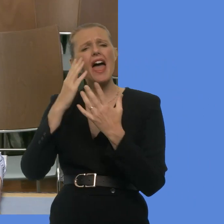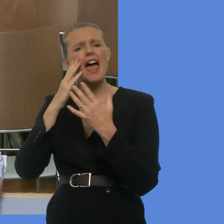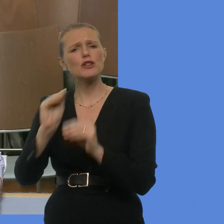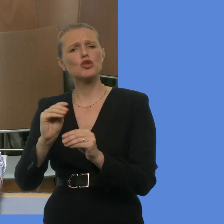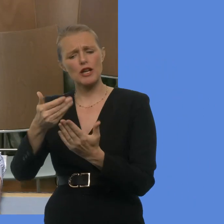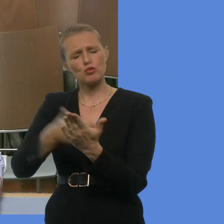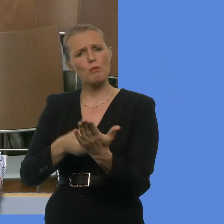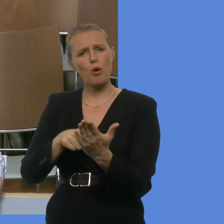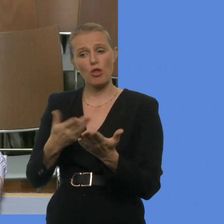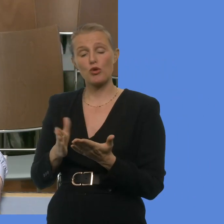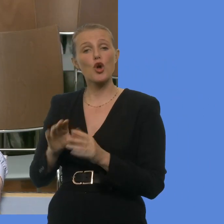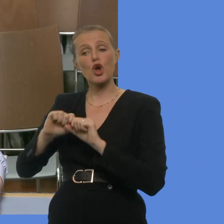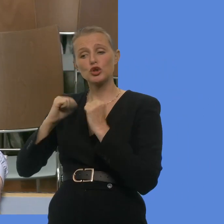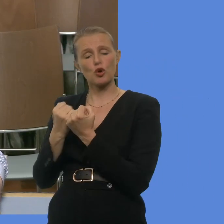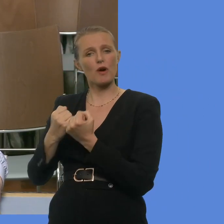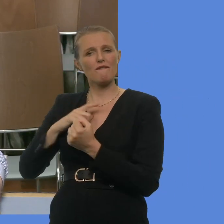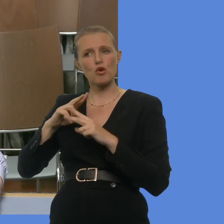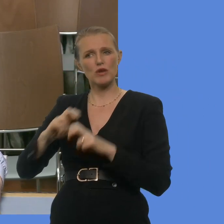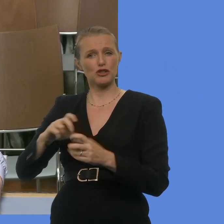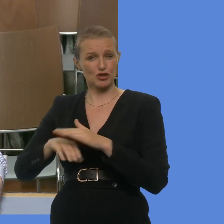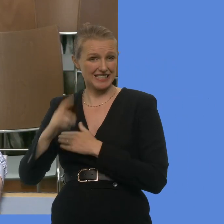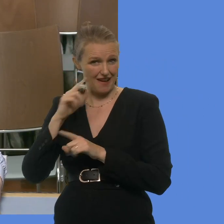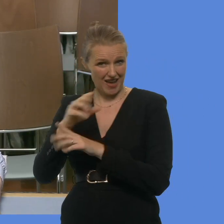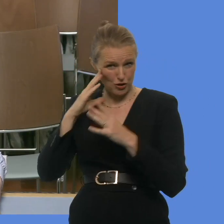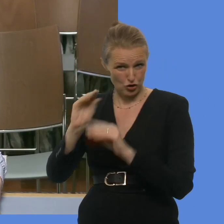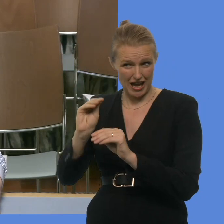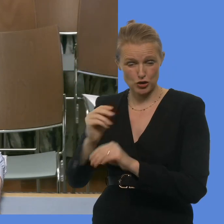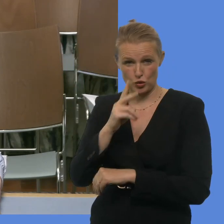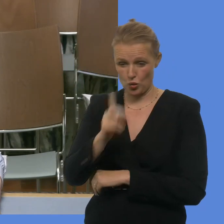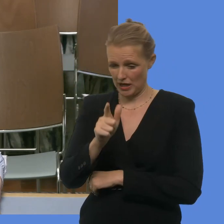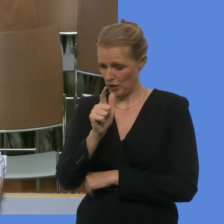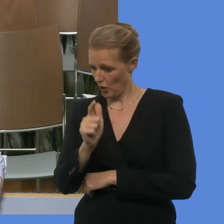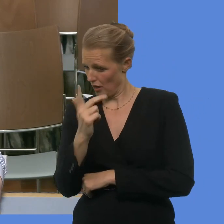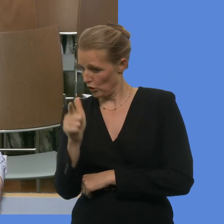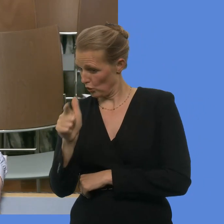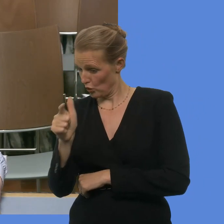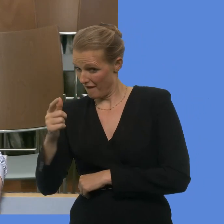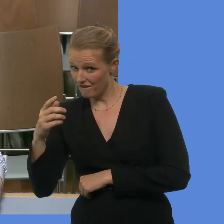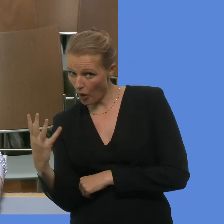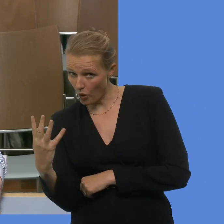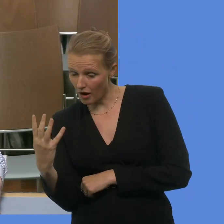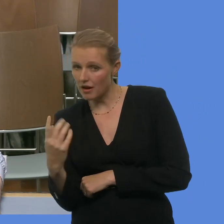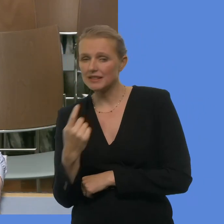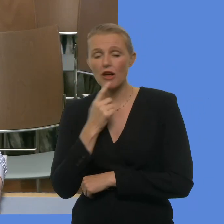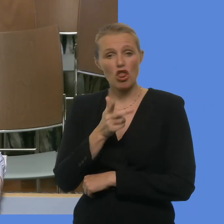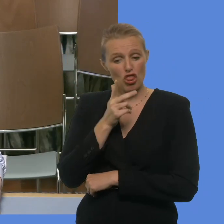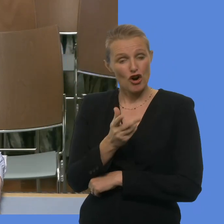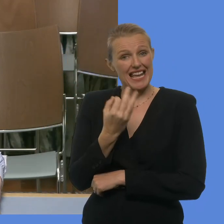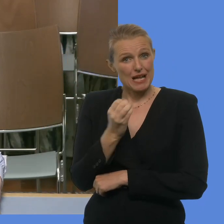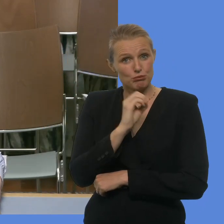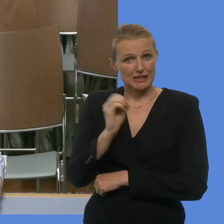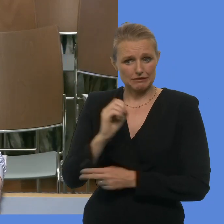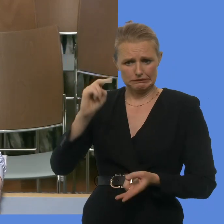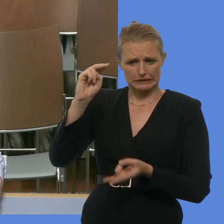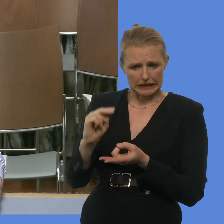the Consortium for Research in Deaf Education for 2023-24 detailed a 38%